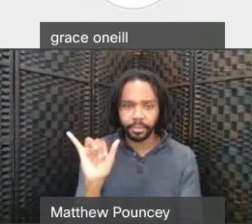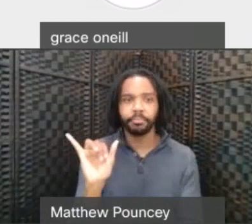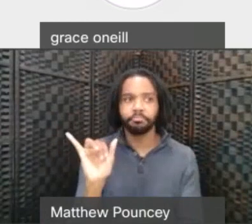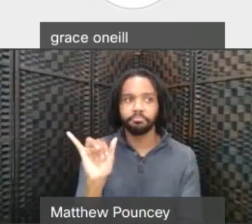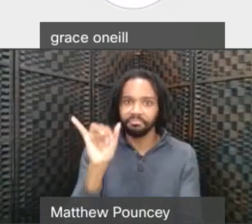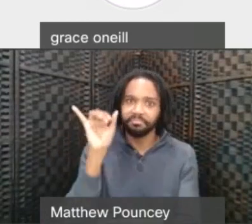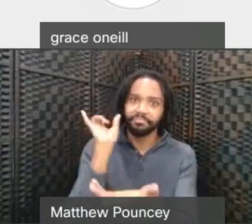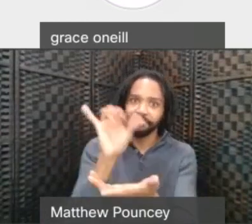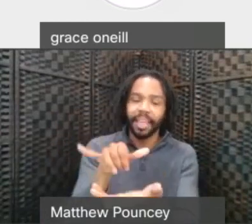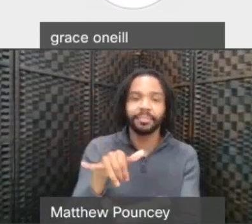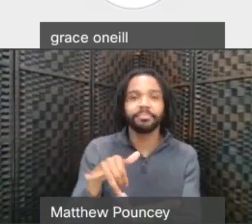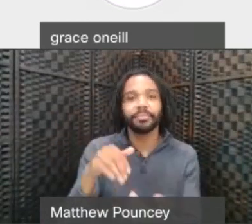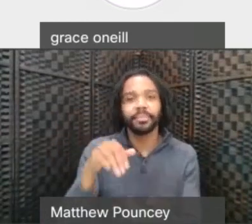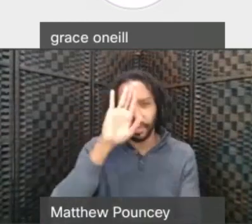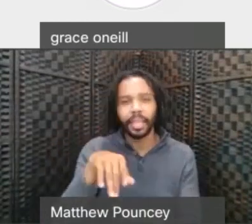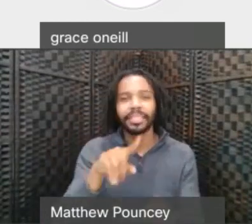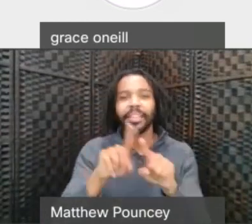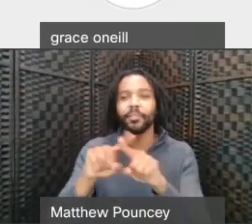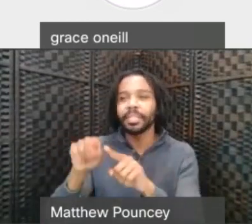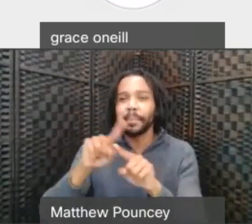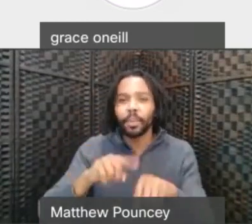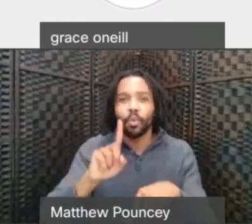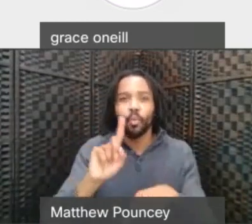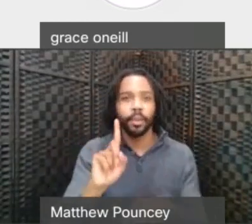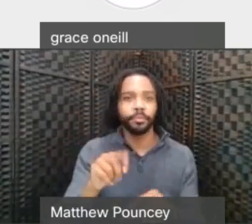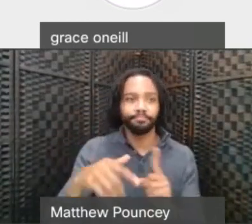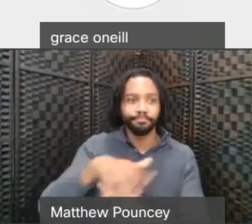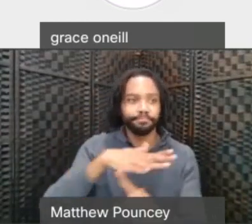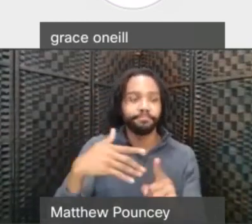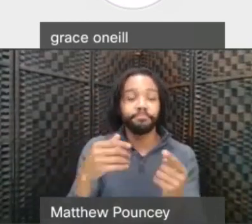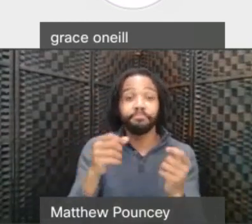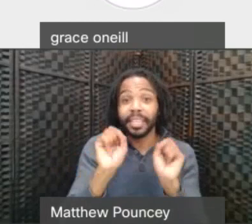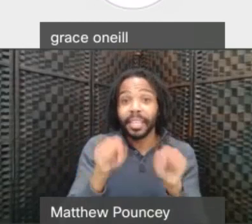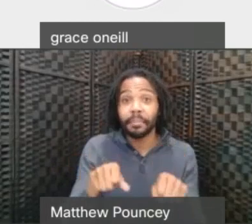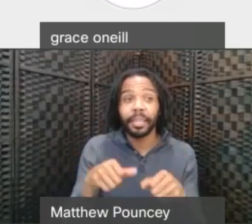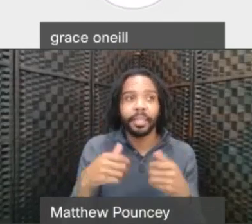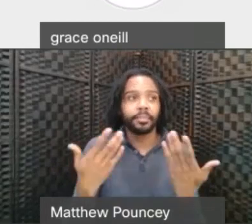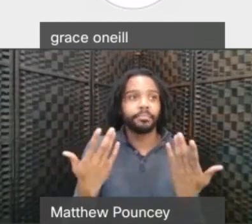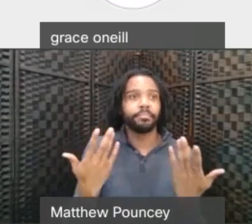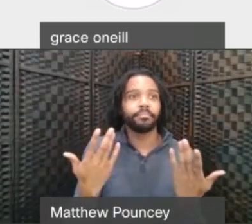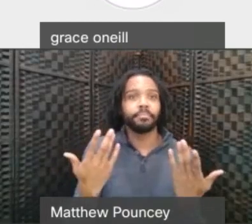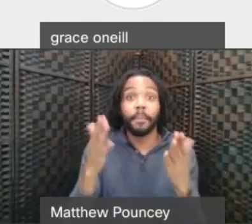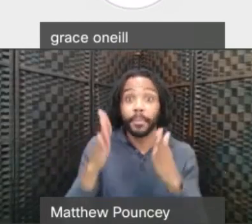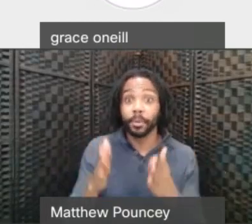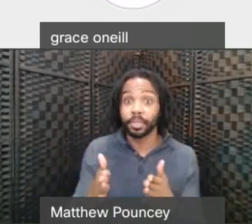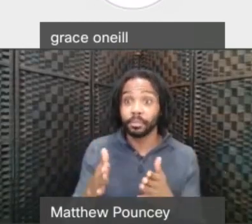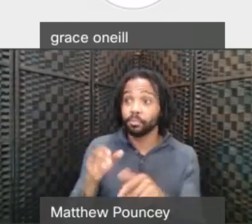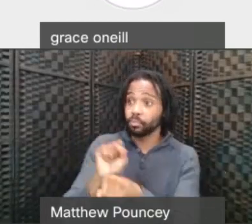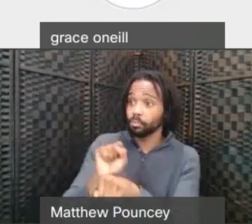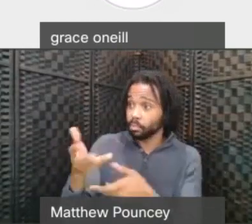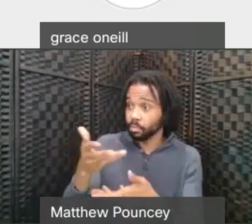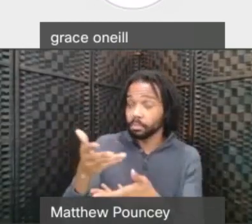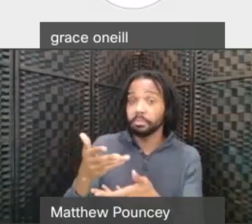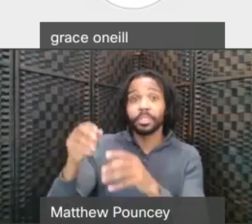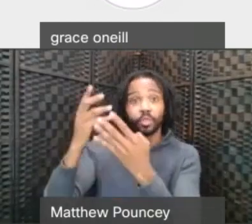be different for each setting. It could be in the form of screening someone in the middle of their shift, or asking them at